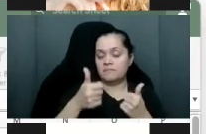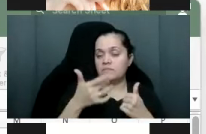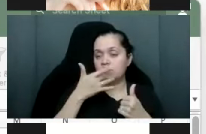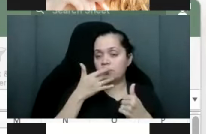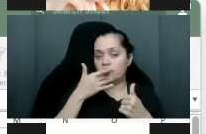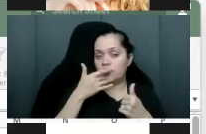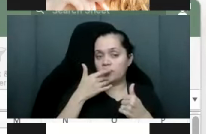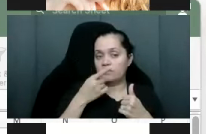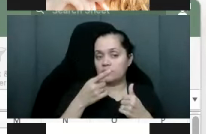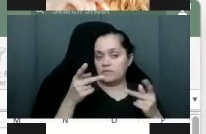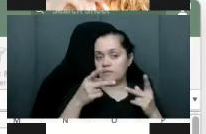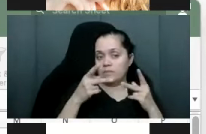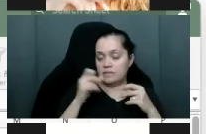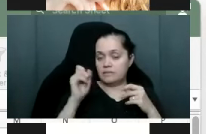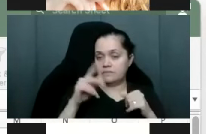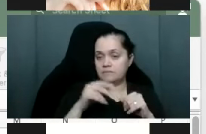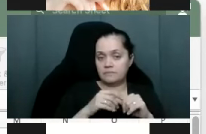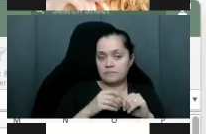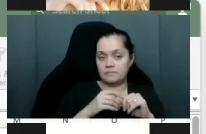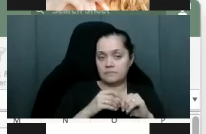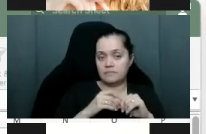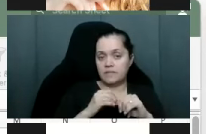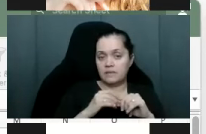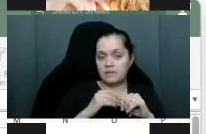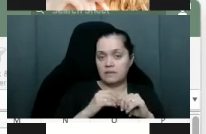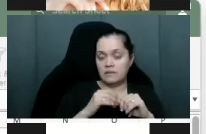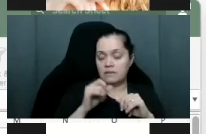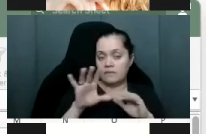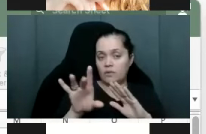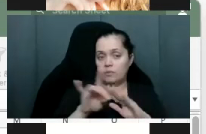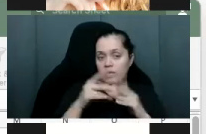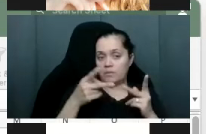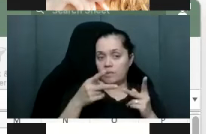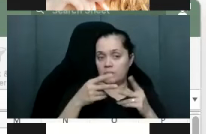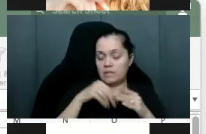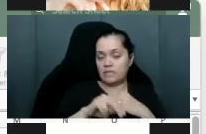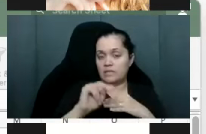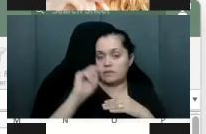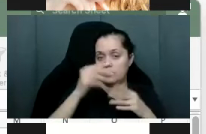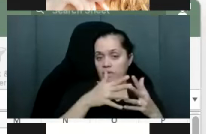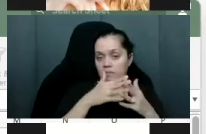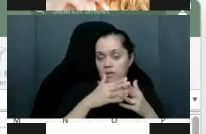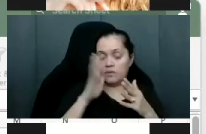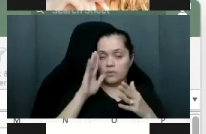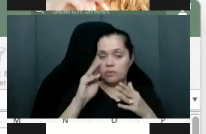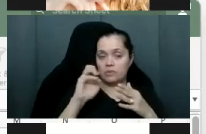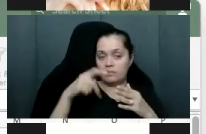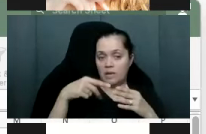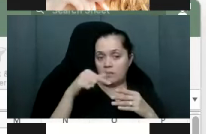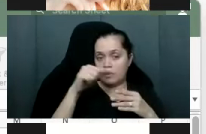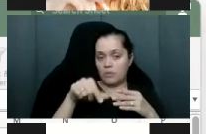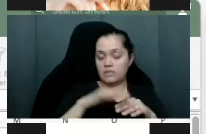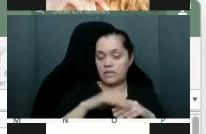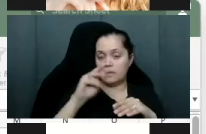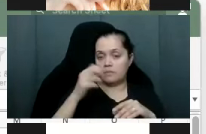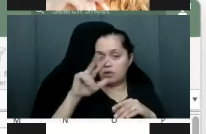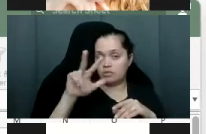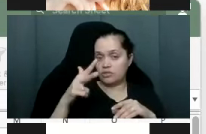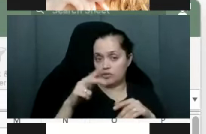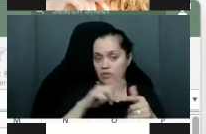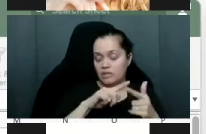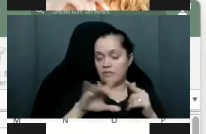these places. If you choose a place in North America, you'll do your map quiz tip on March 3rd. If you choose a